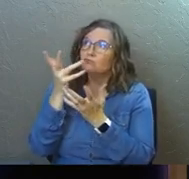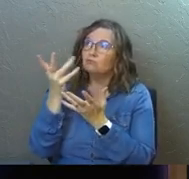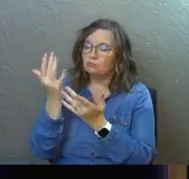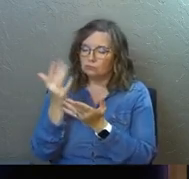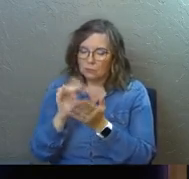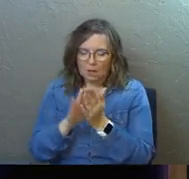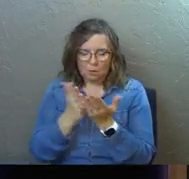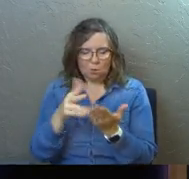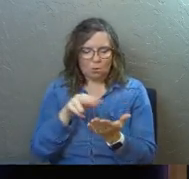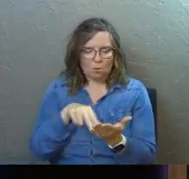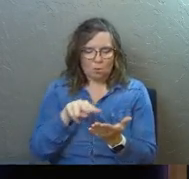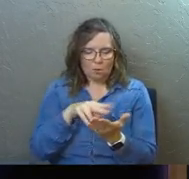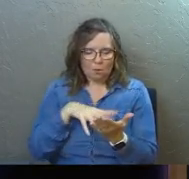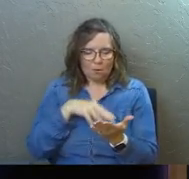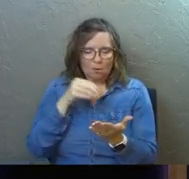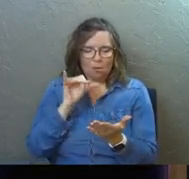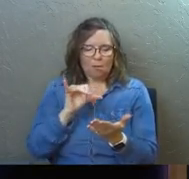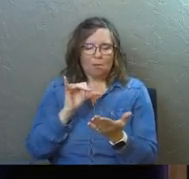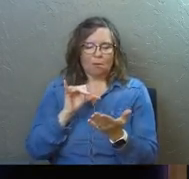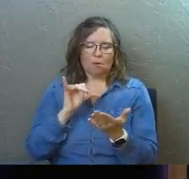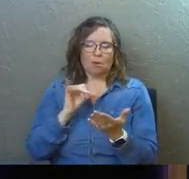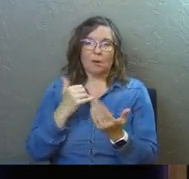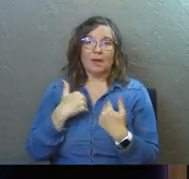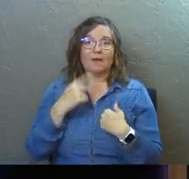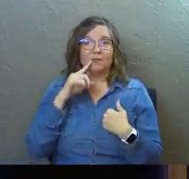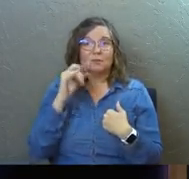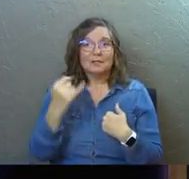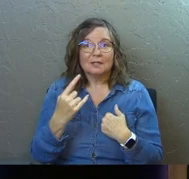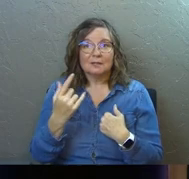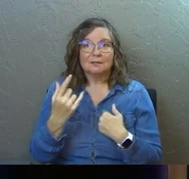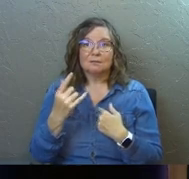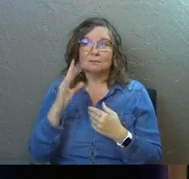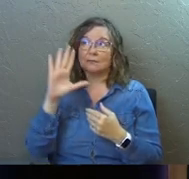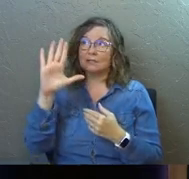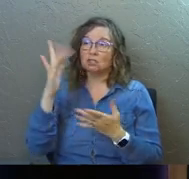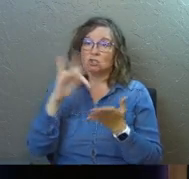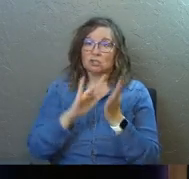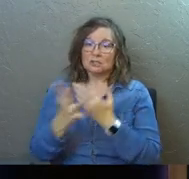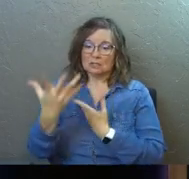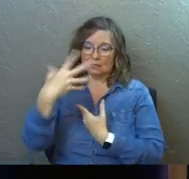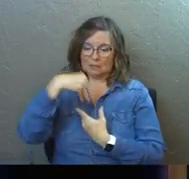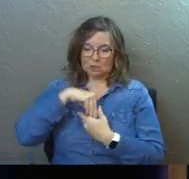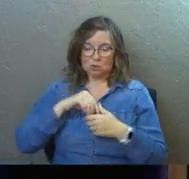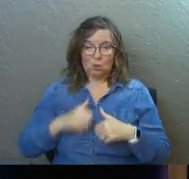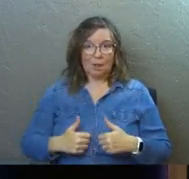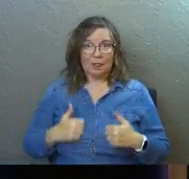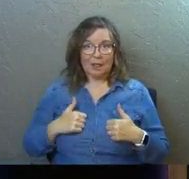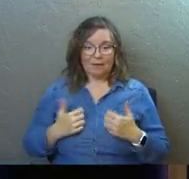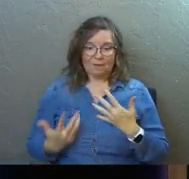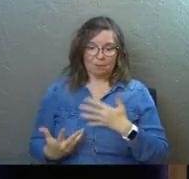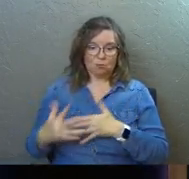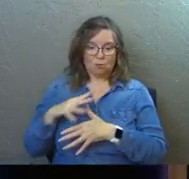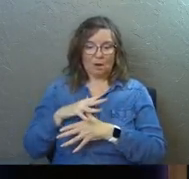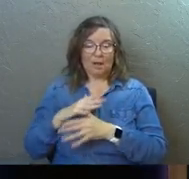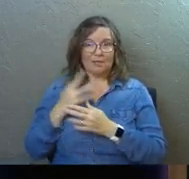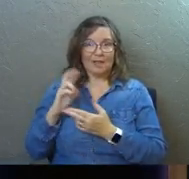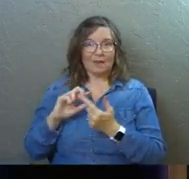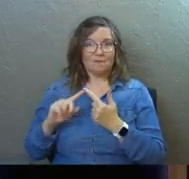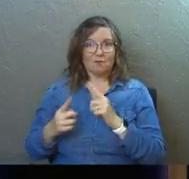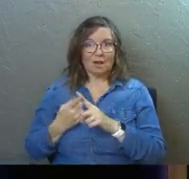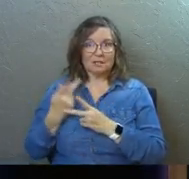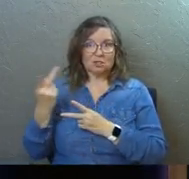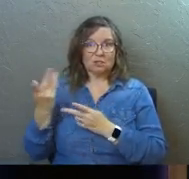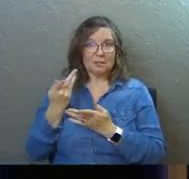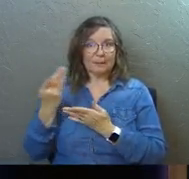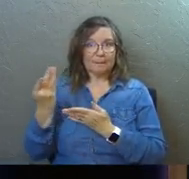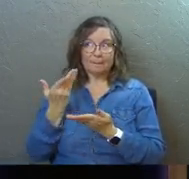kind of manna he's got for you today? Are you integrating Jesus into your life and prioritizing that friendship that